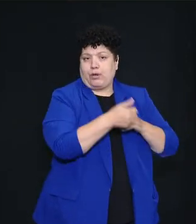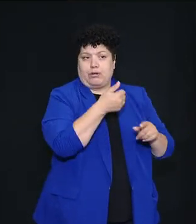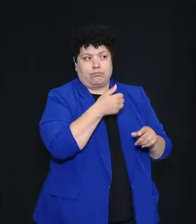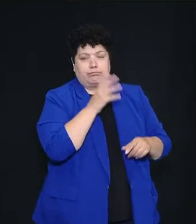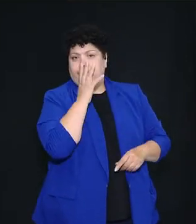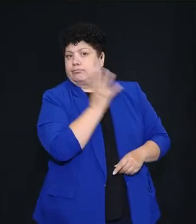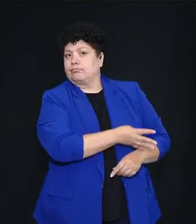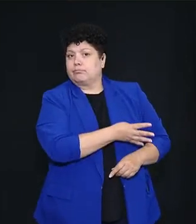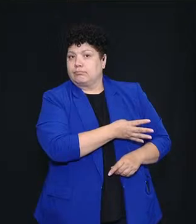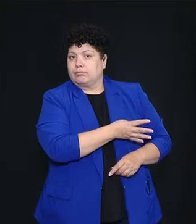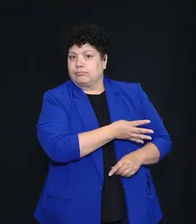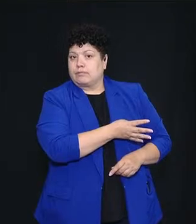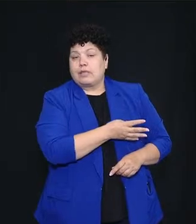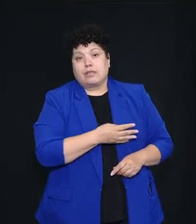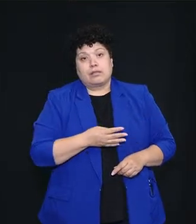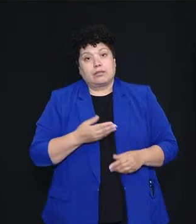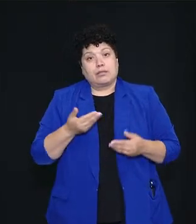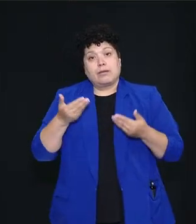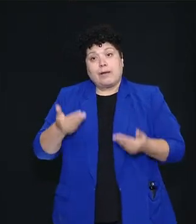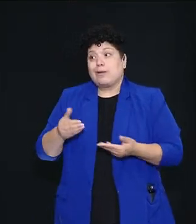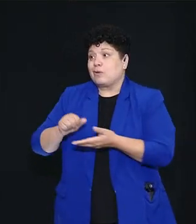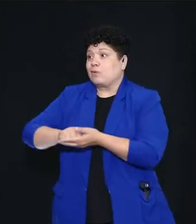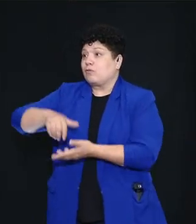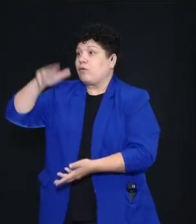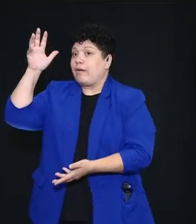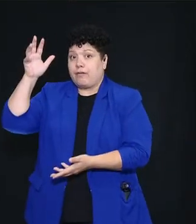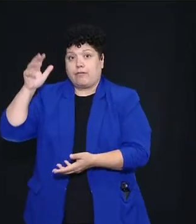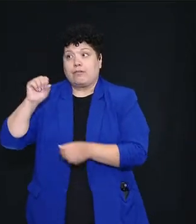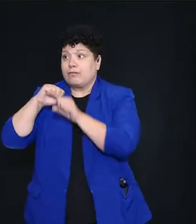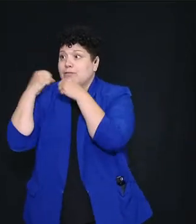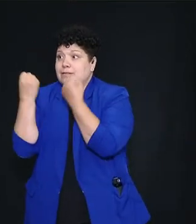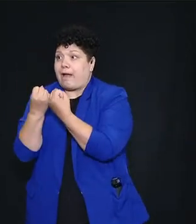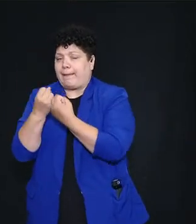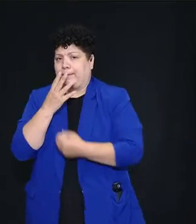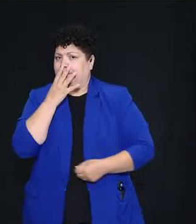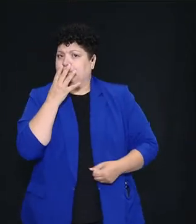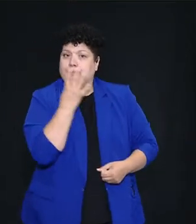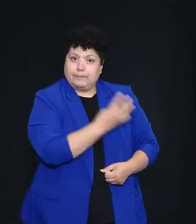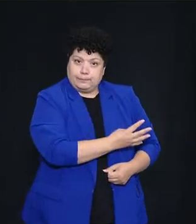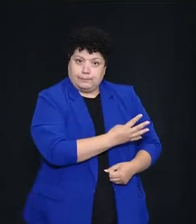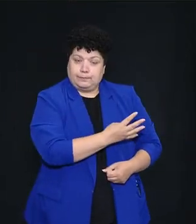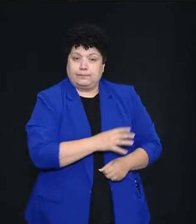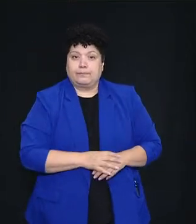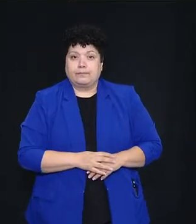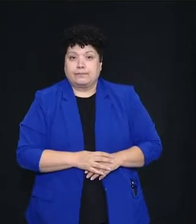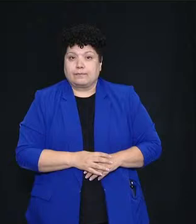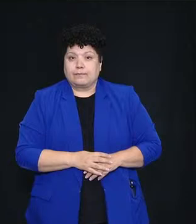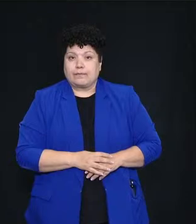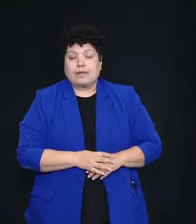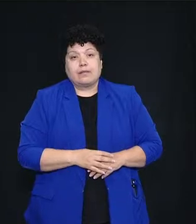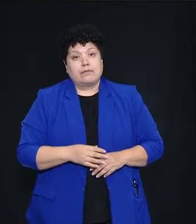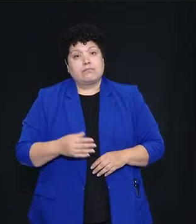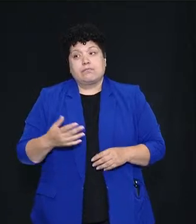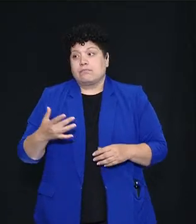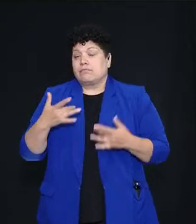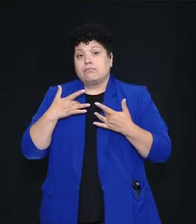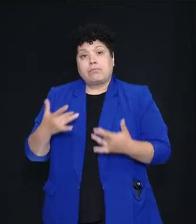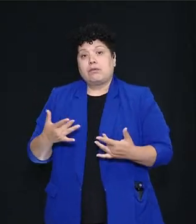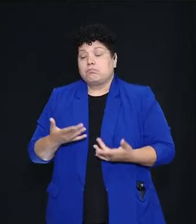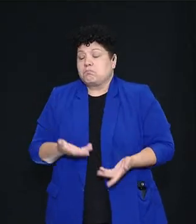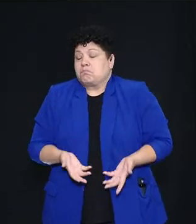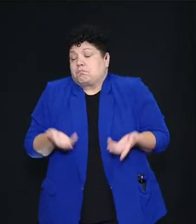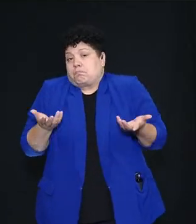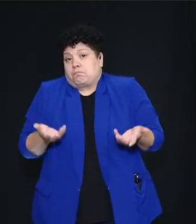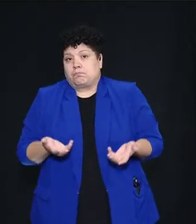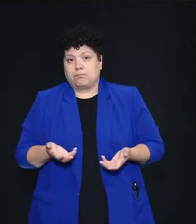They are the forgotten ones in affluent societies. They are the ones who, amid general indifference, are